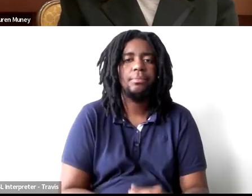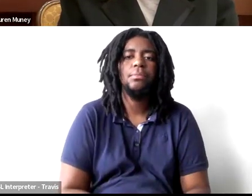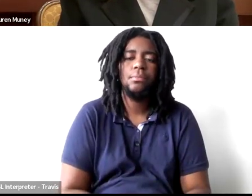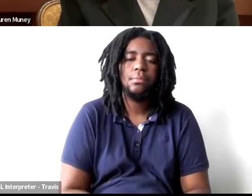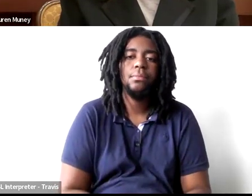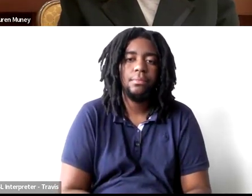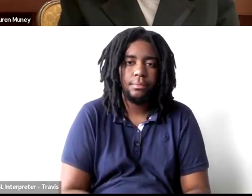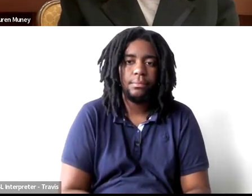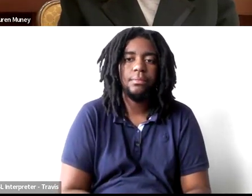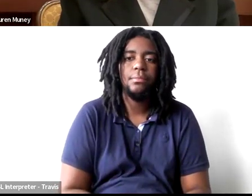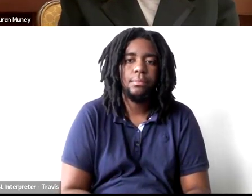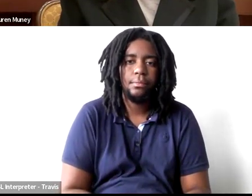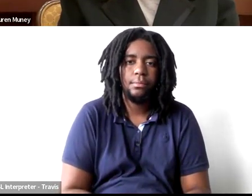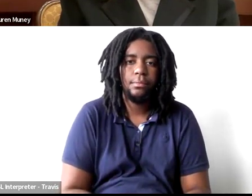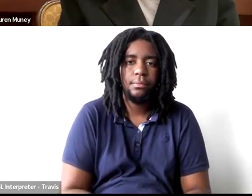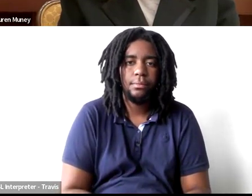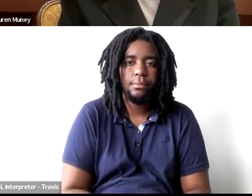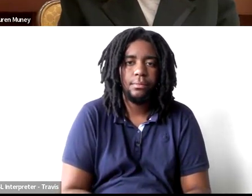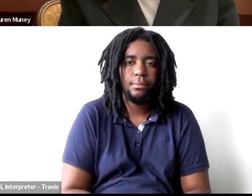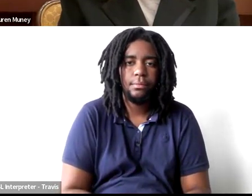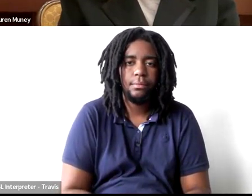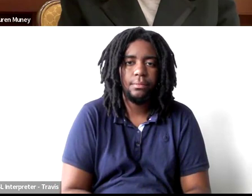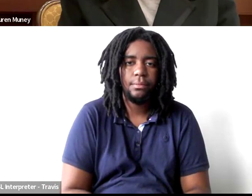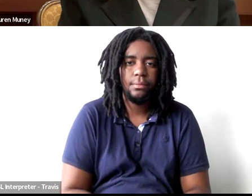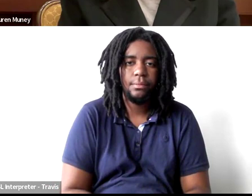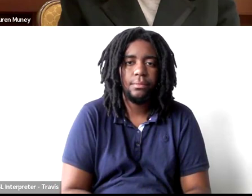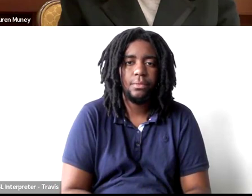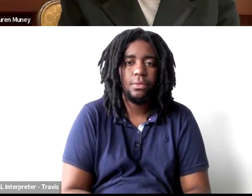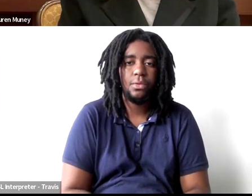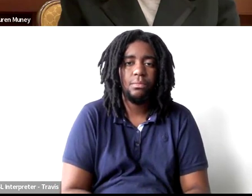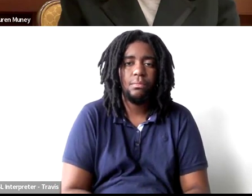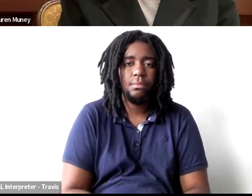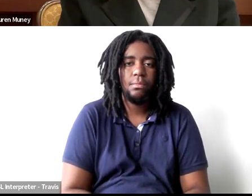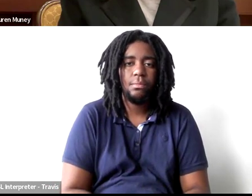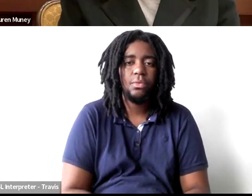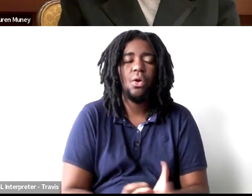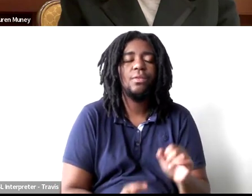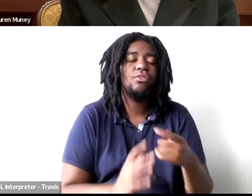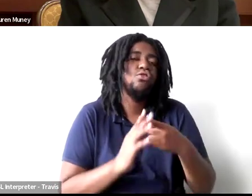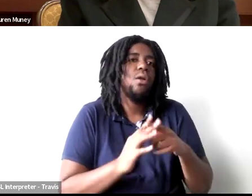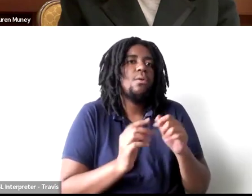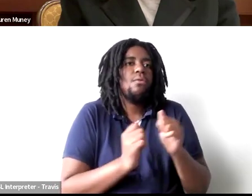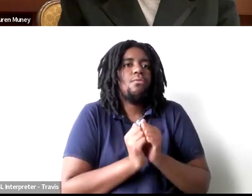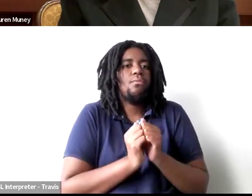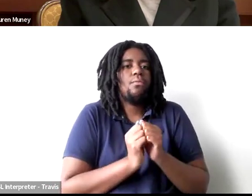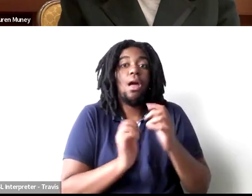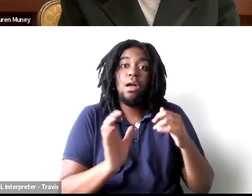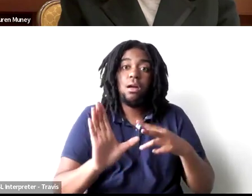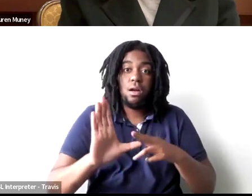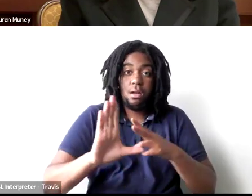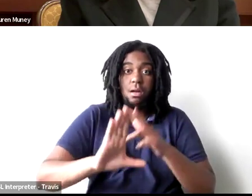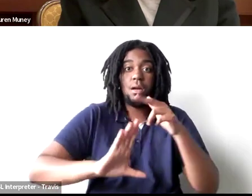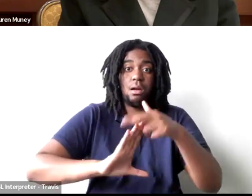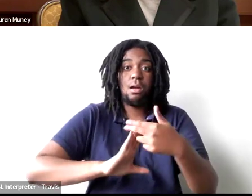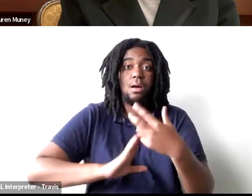And so it began as a kind of upscale thing, a beautiful cut profile that